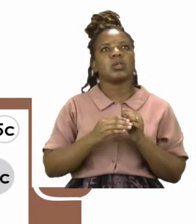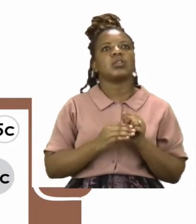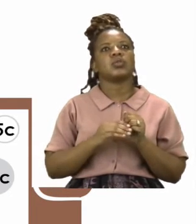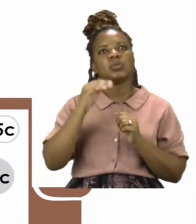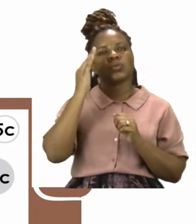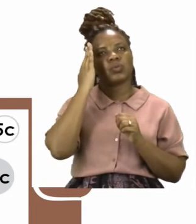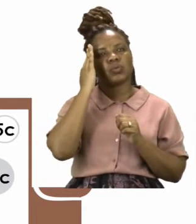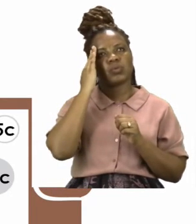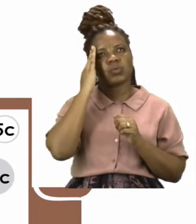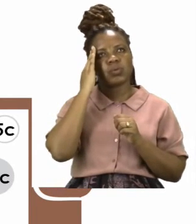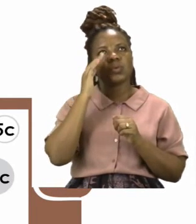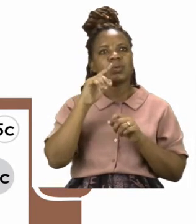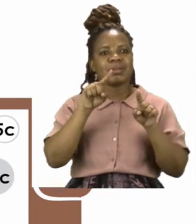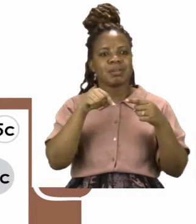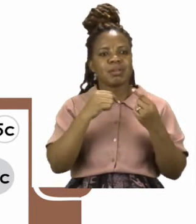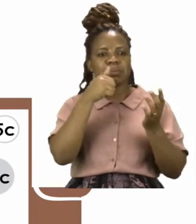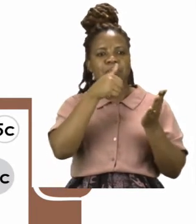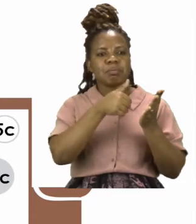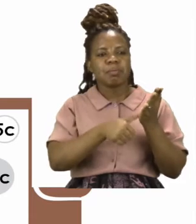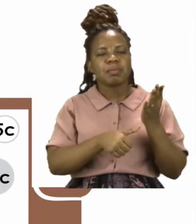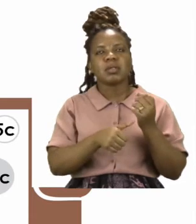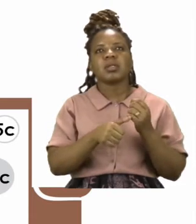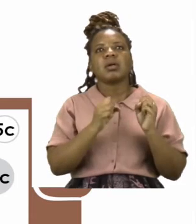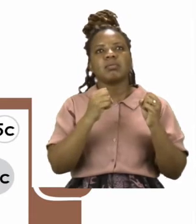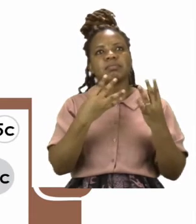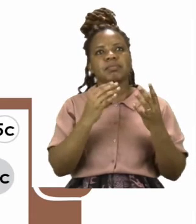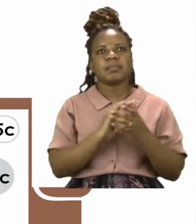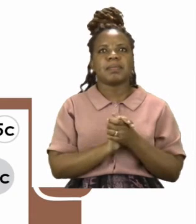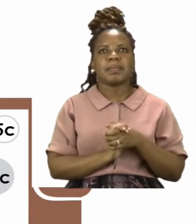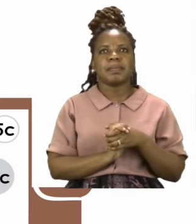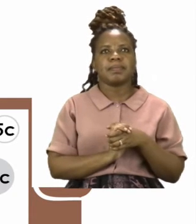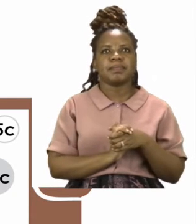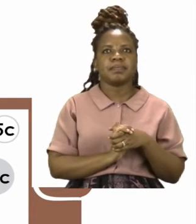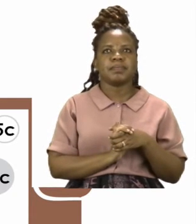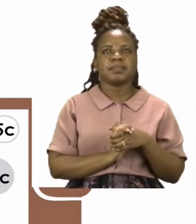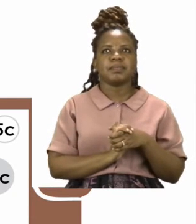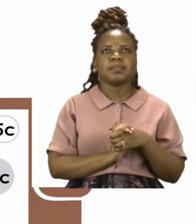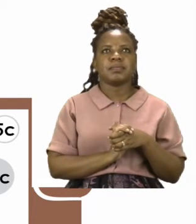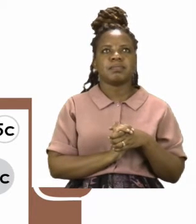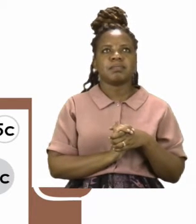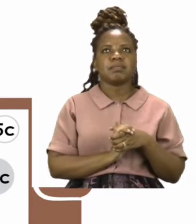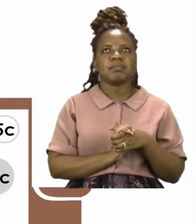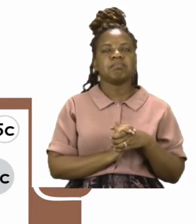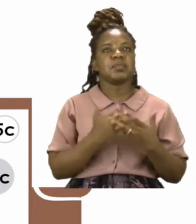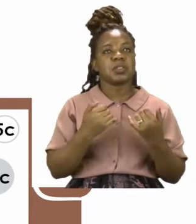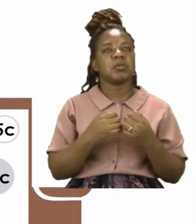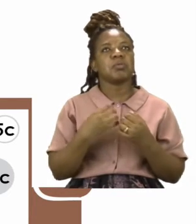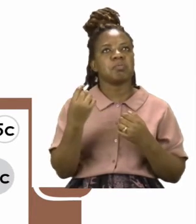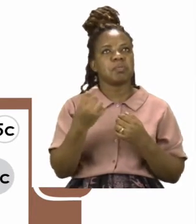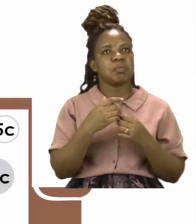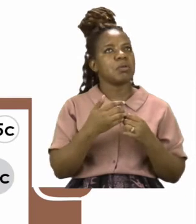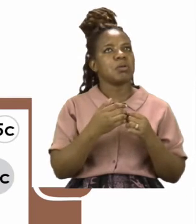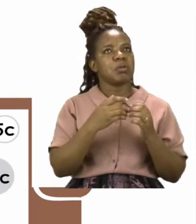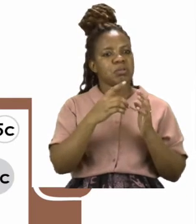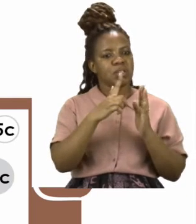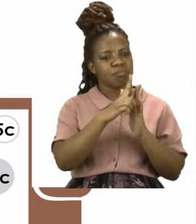purchasing them by coloring the coins you will need to buy each item. Now, each item, as you can